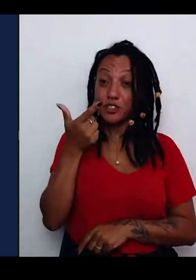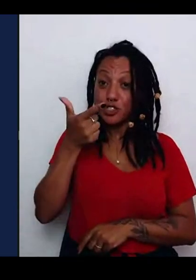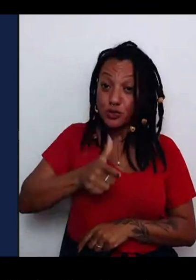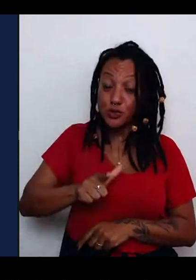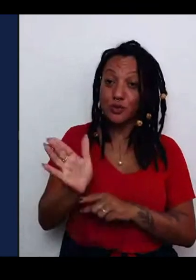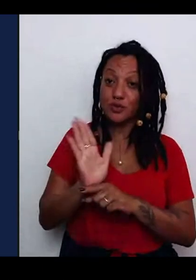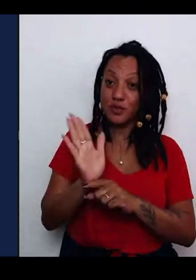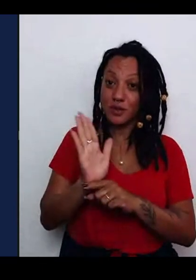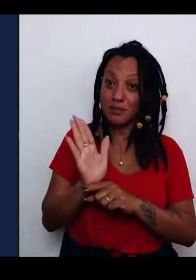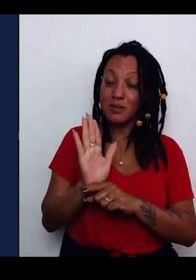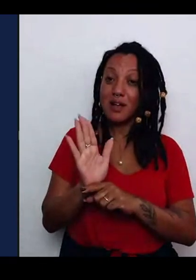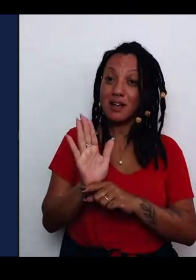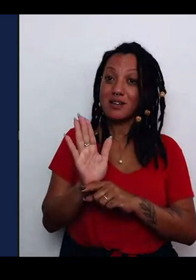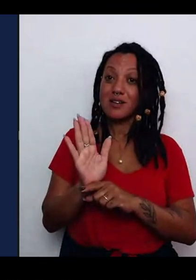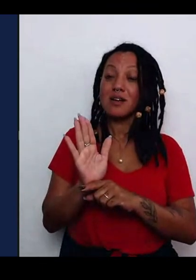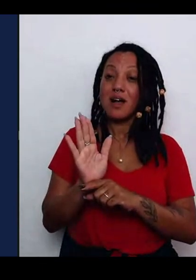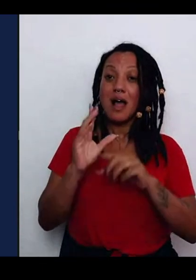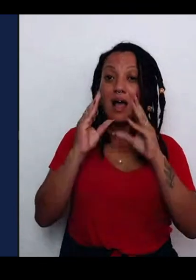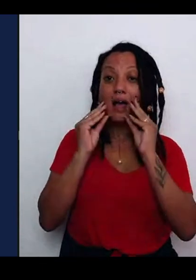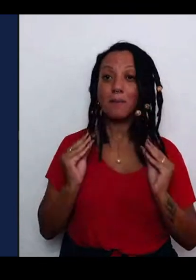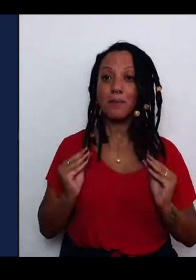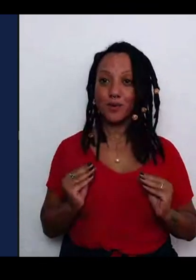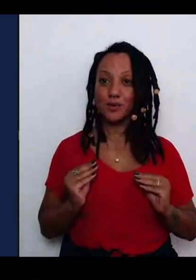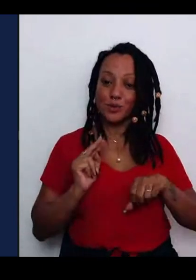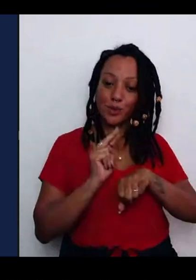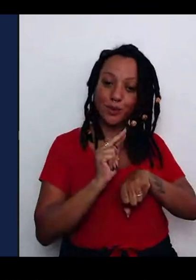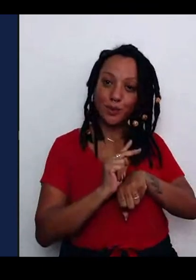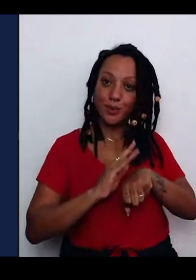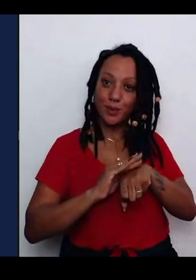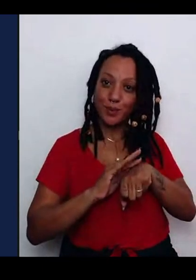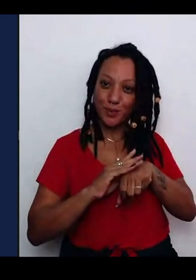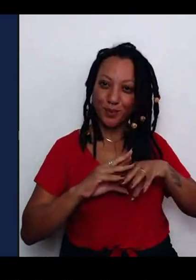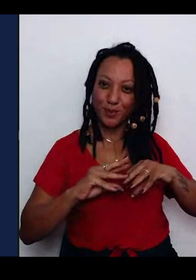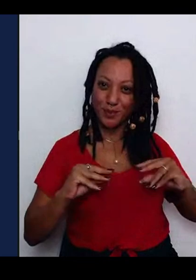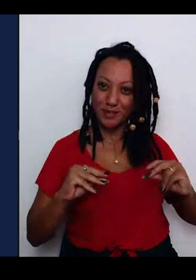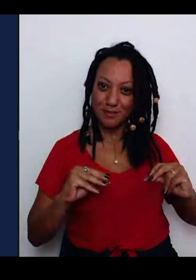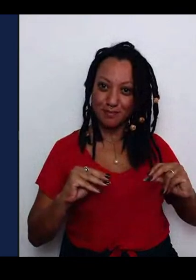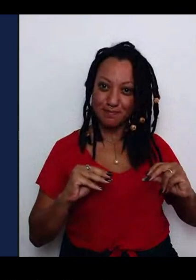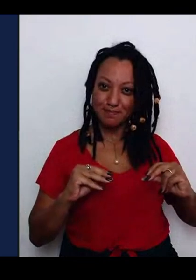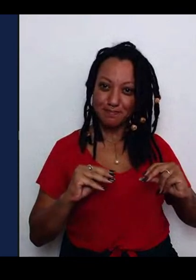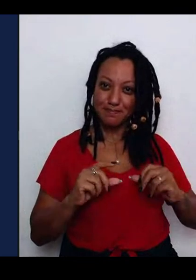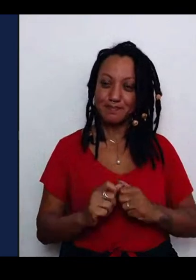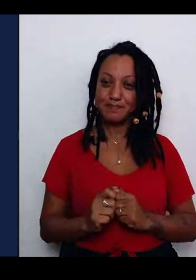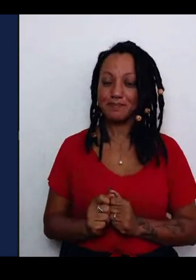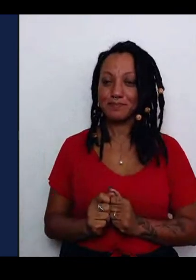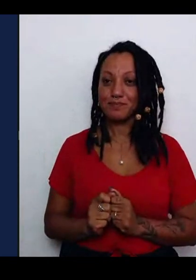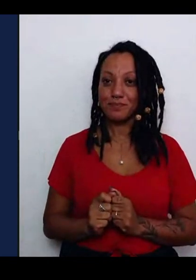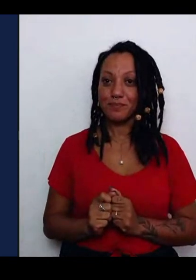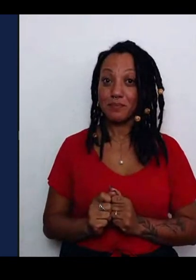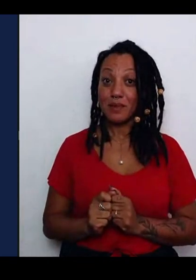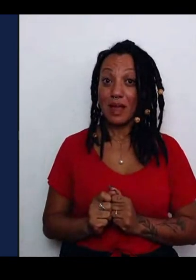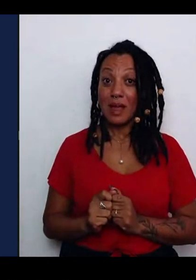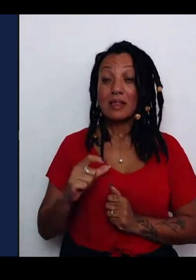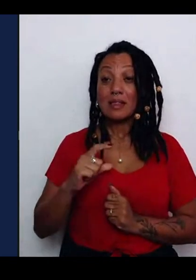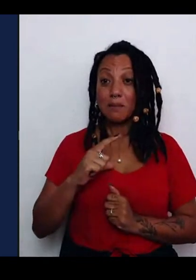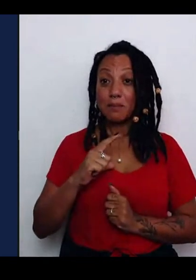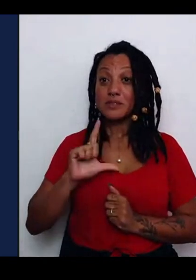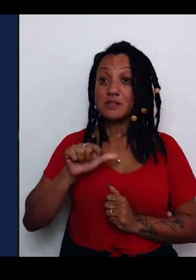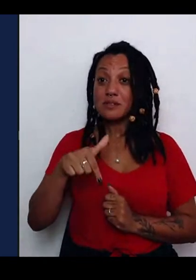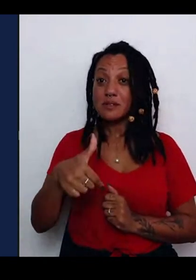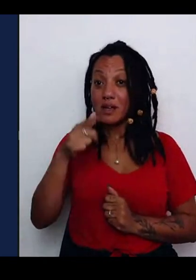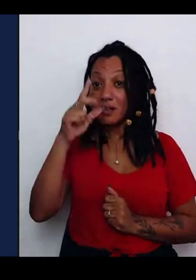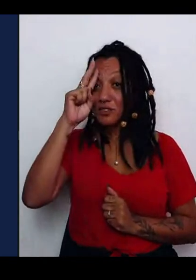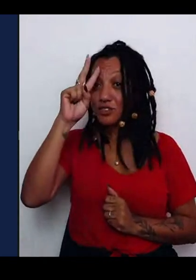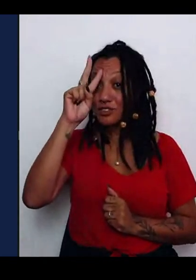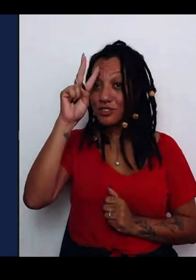point we have a story that is told in gualin is a vernacular mode of speaking that